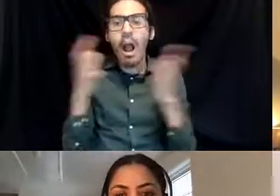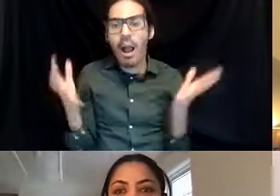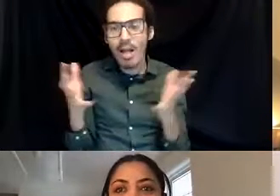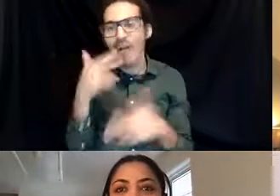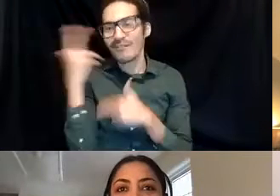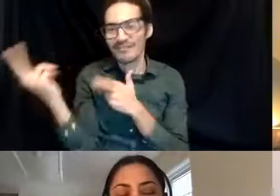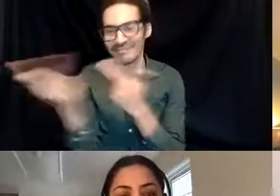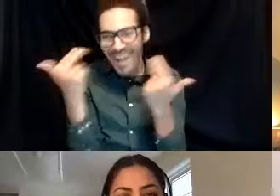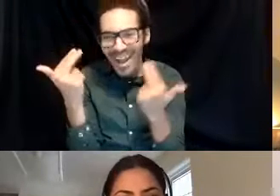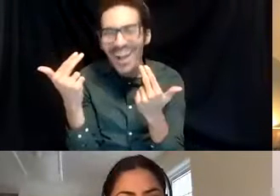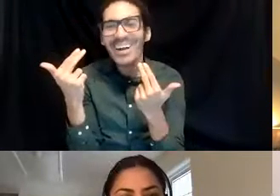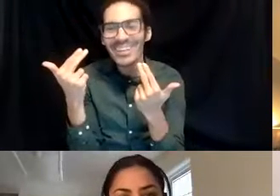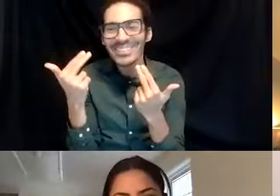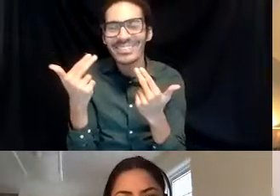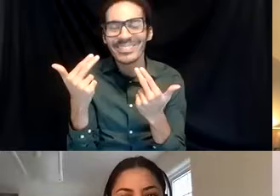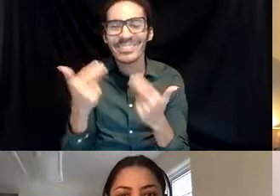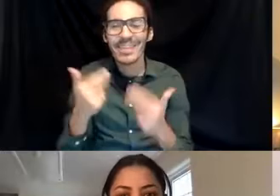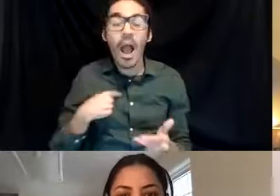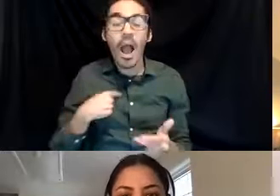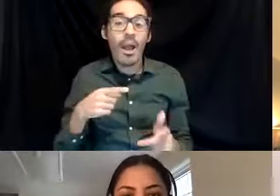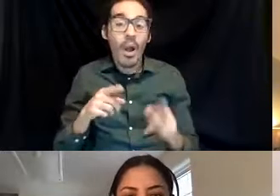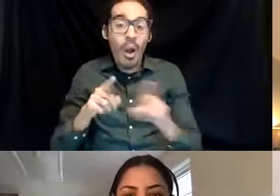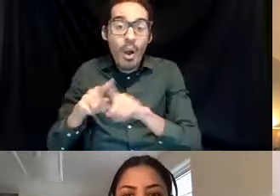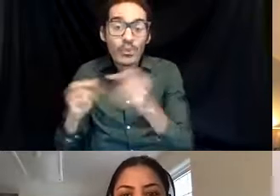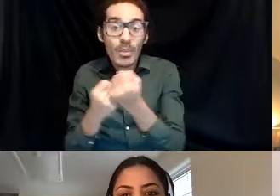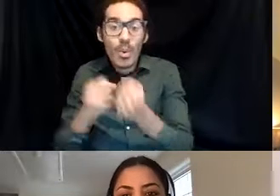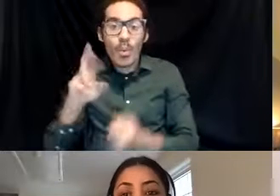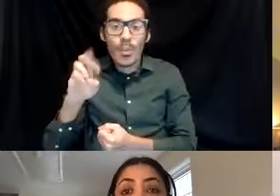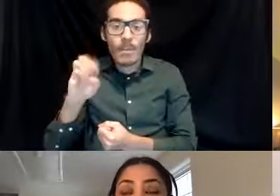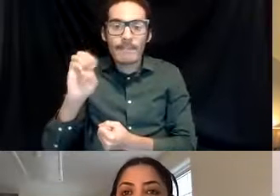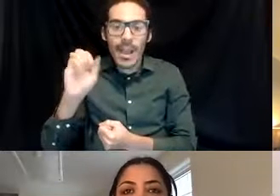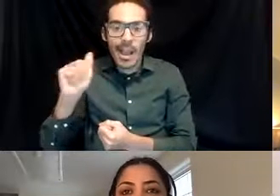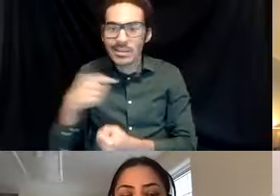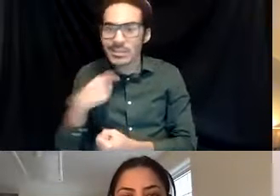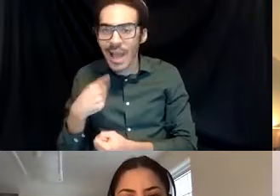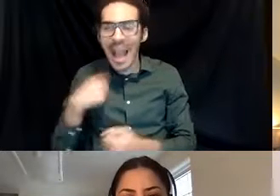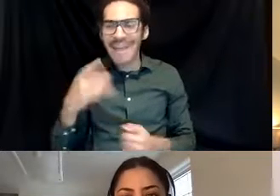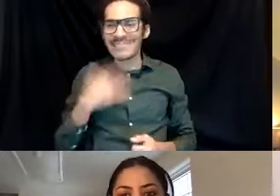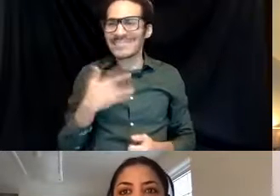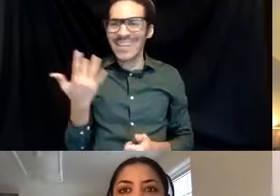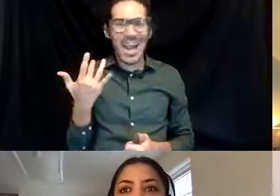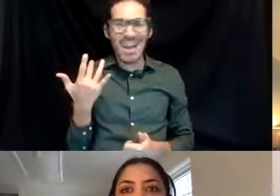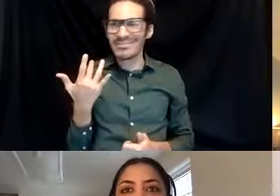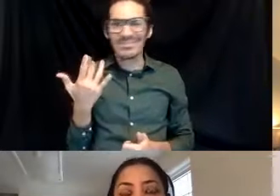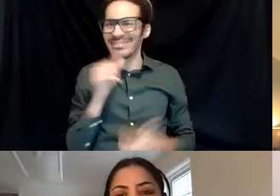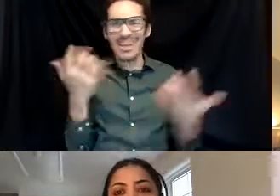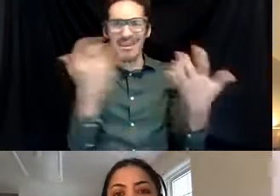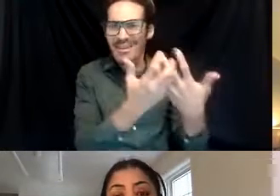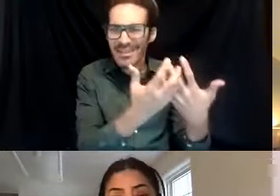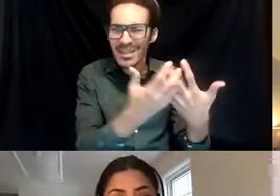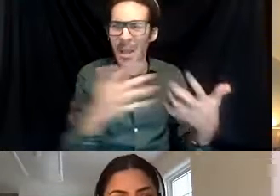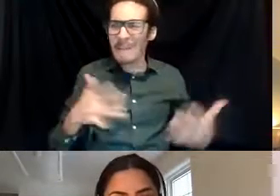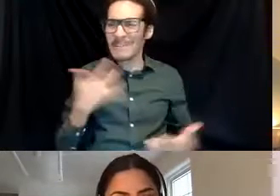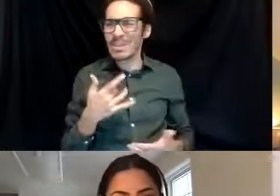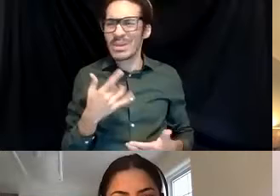was just a lot of also, I mean, I would second what Rebecca just said in terms of, I felt out of place. I felt people told me